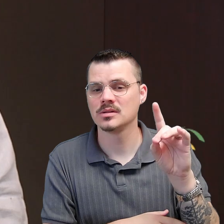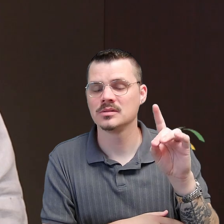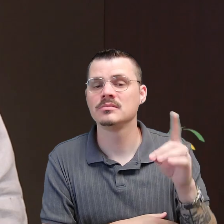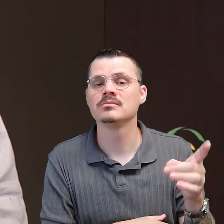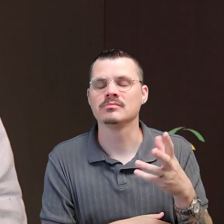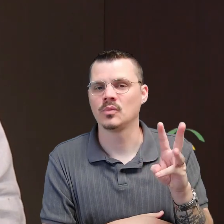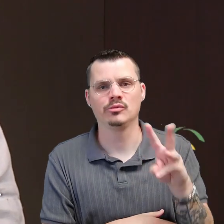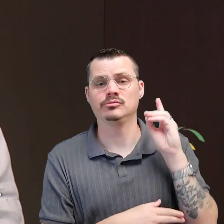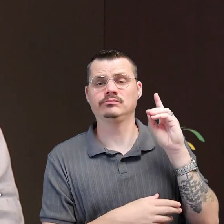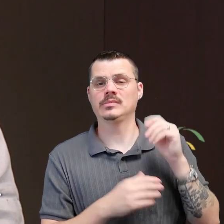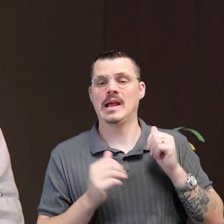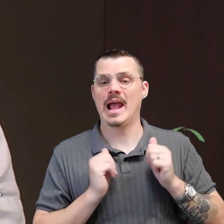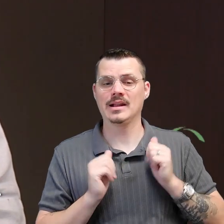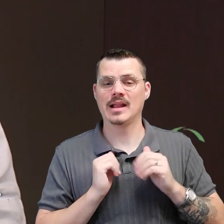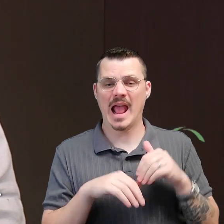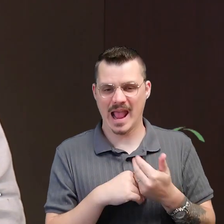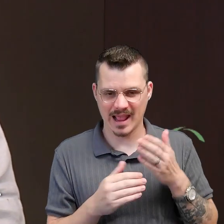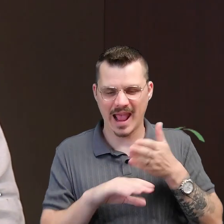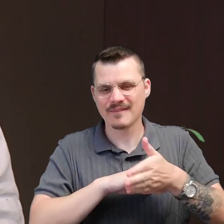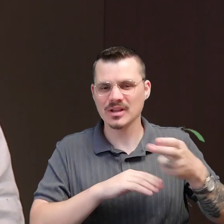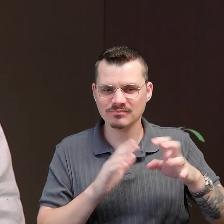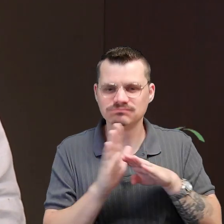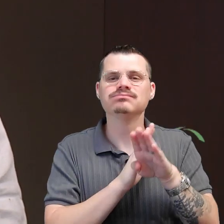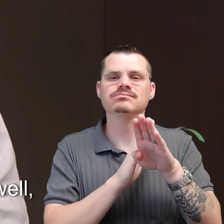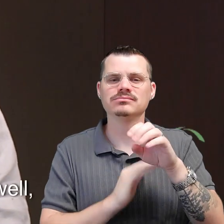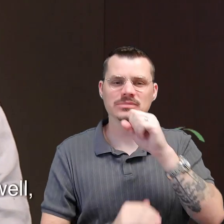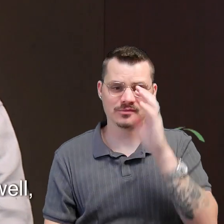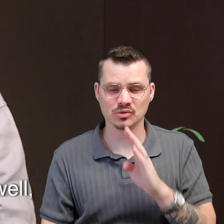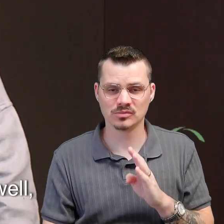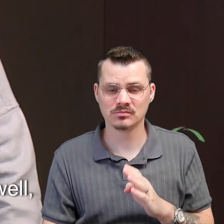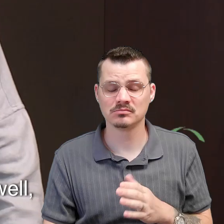from acting after he developed schizophrenia.